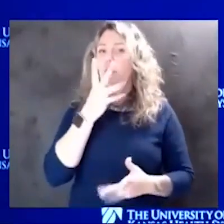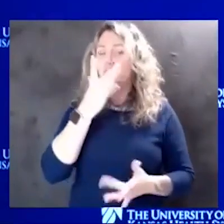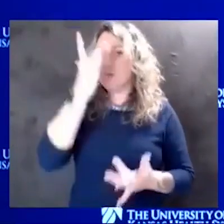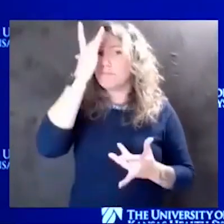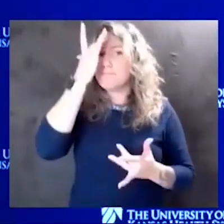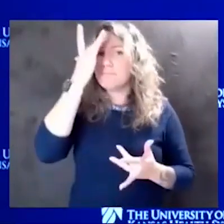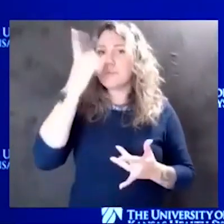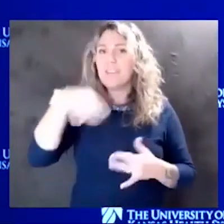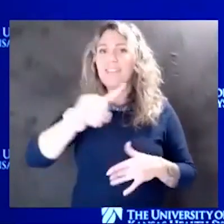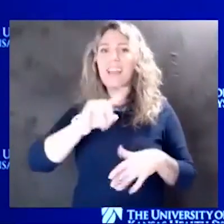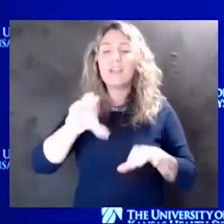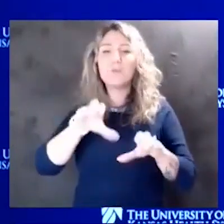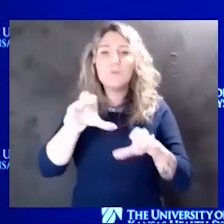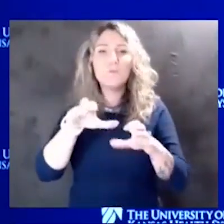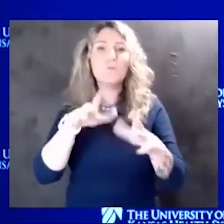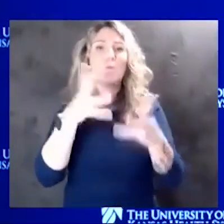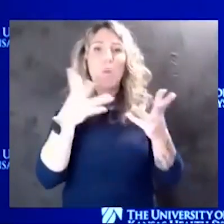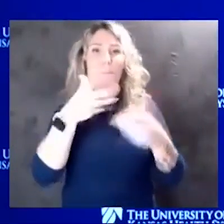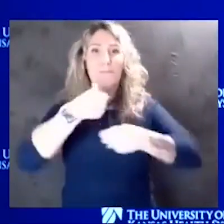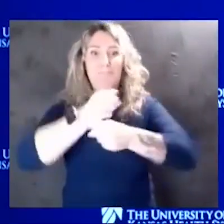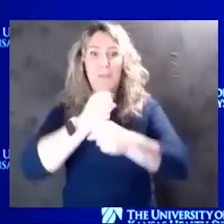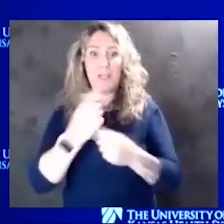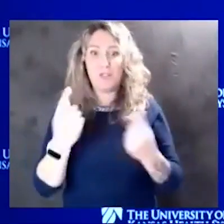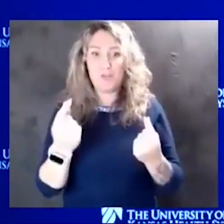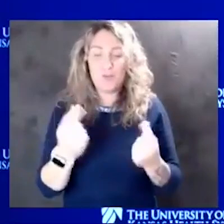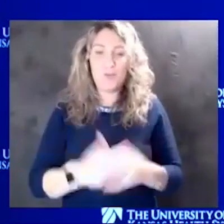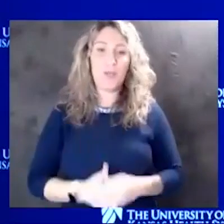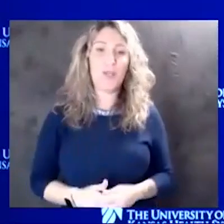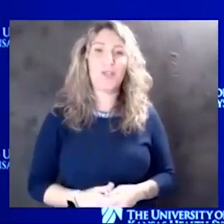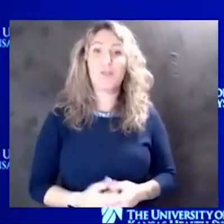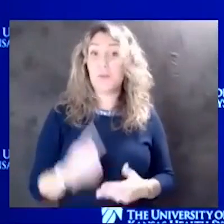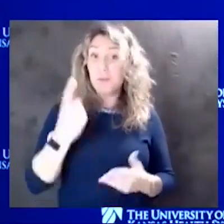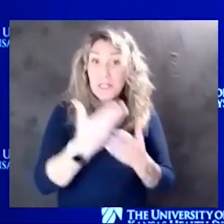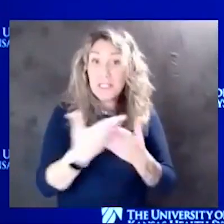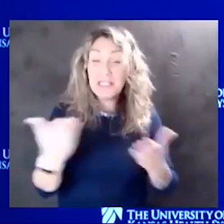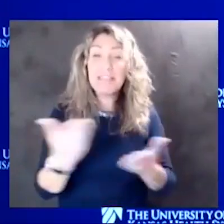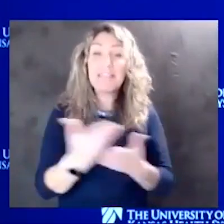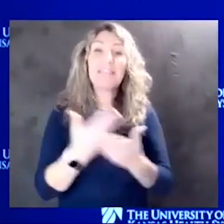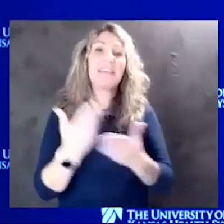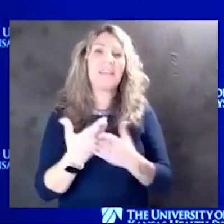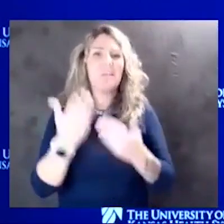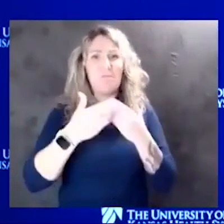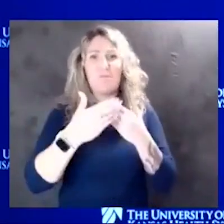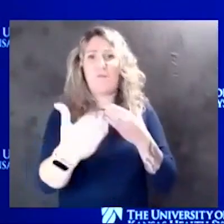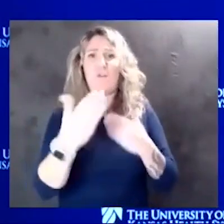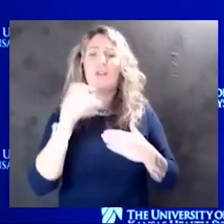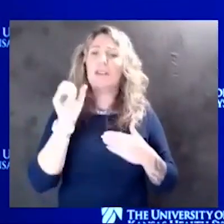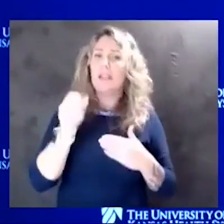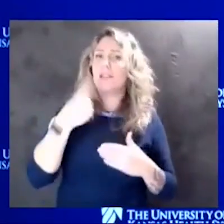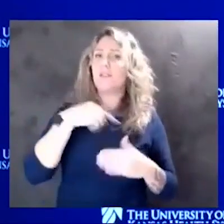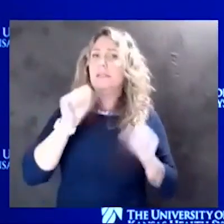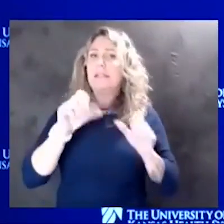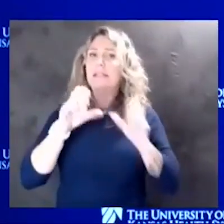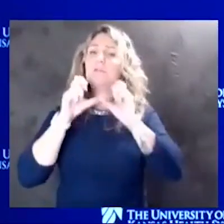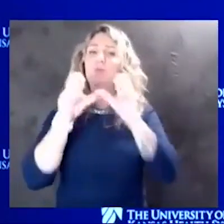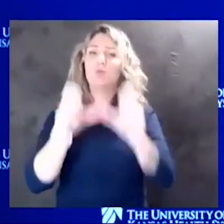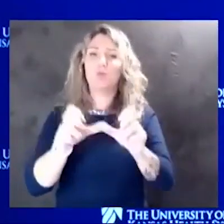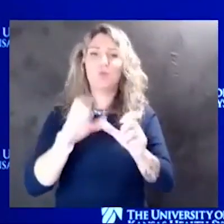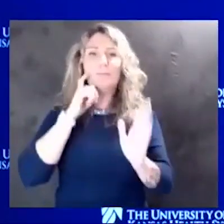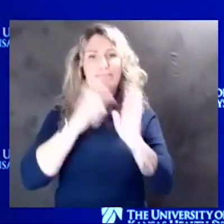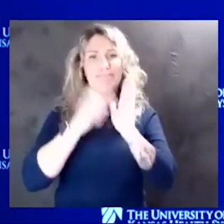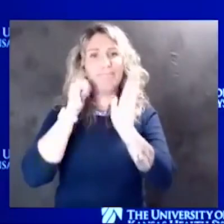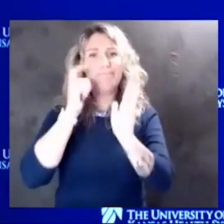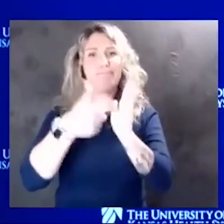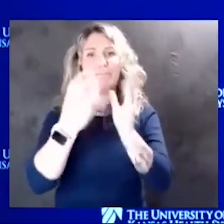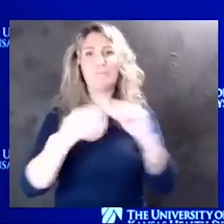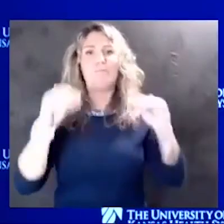to do. So I think that is the one saving grace that we have. But I think moving forward, yes, we are going to be able to continue to identify more variants.